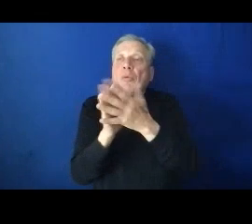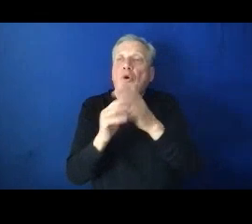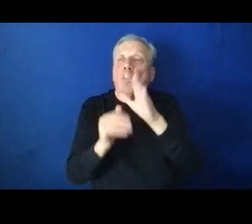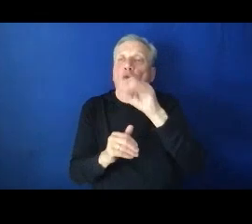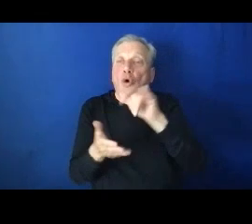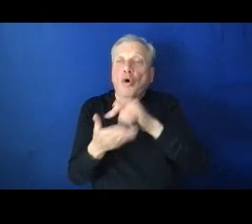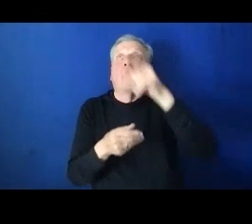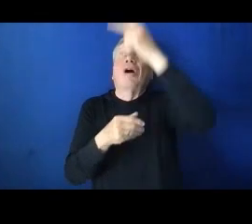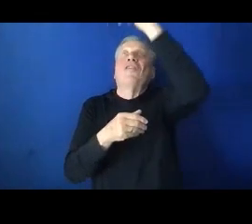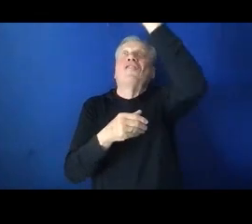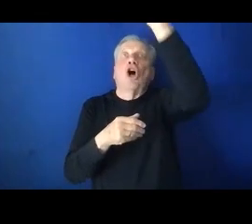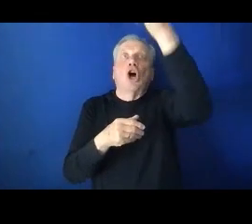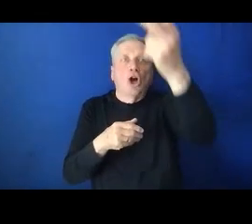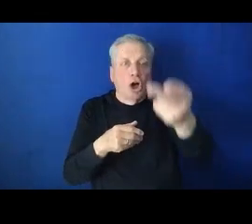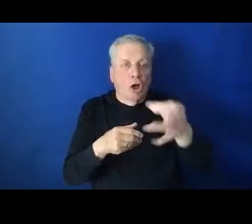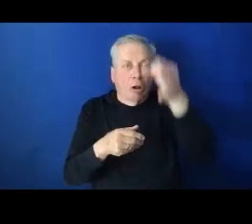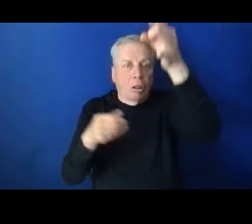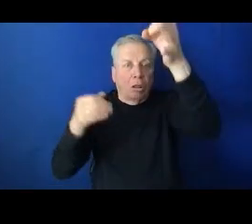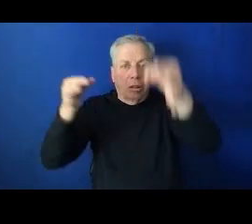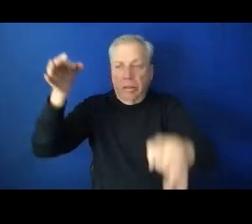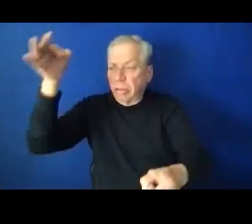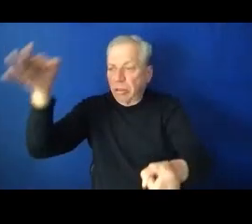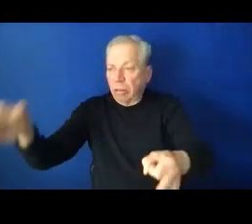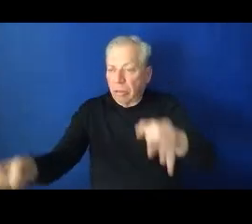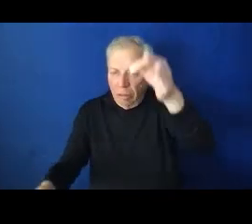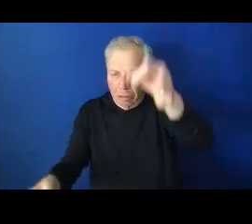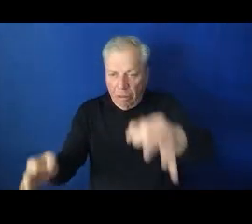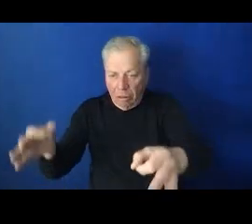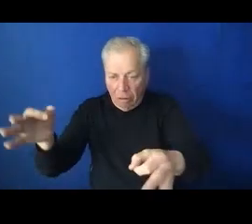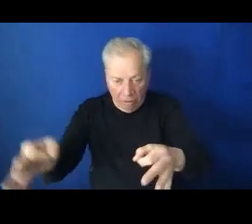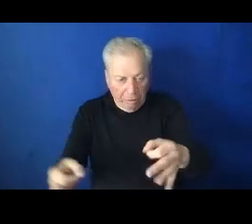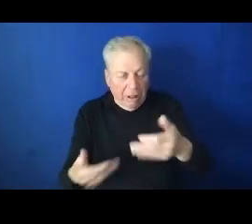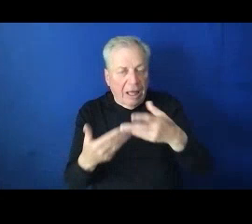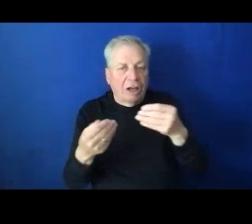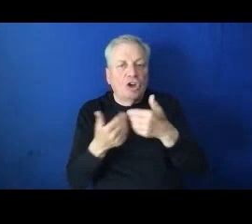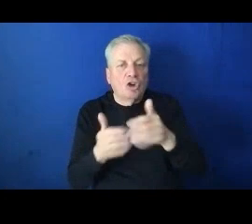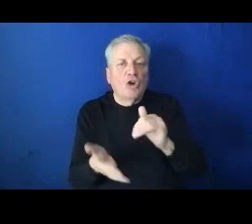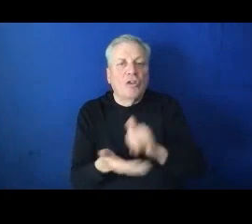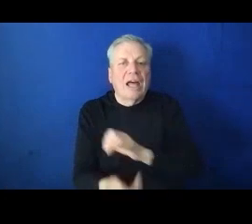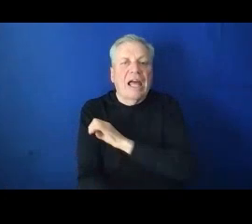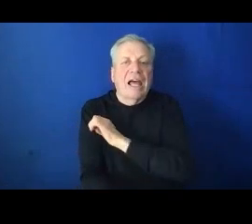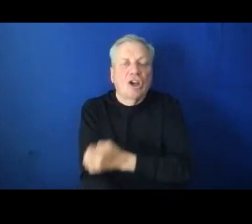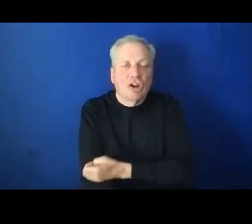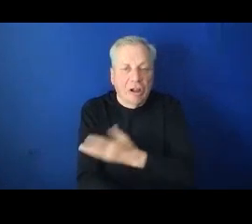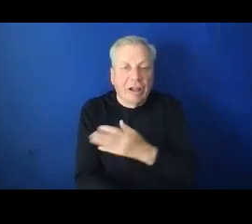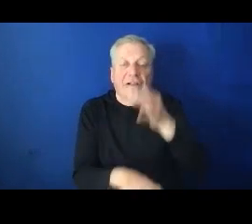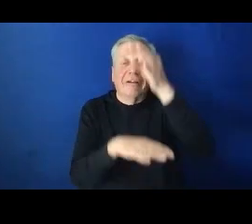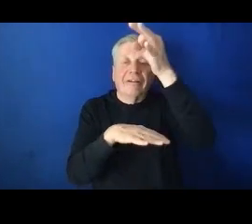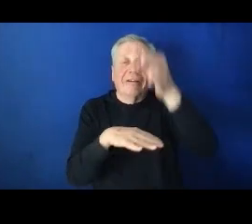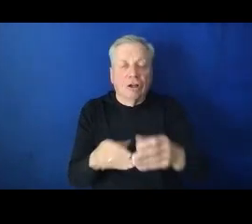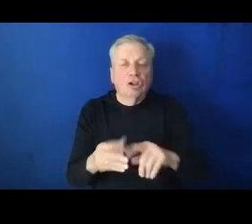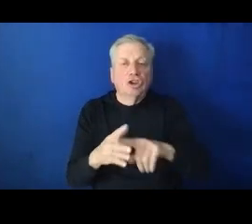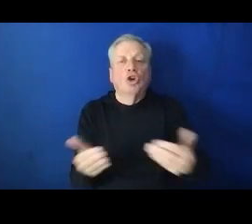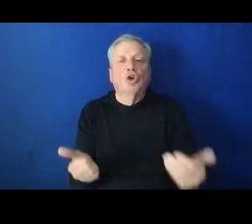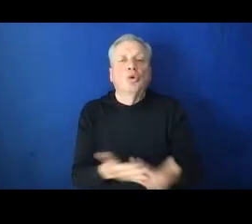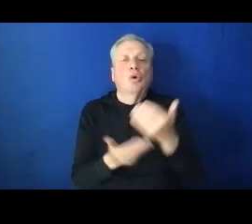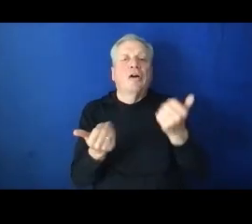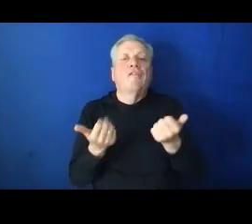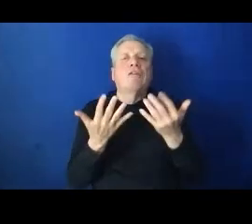falls out. Gravity takes over, it loses that energy up, falls out, starts a new fire out ahead of